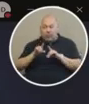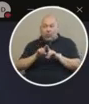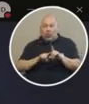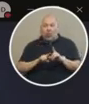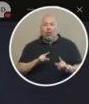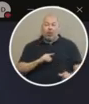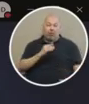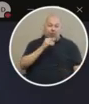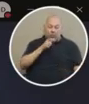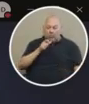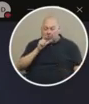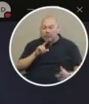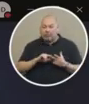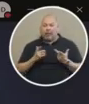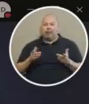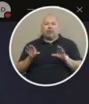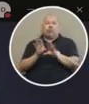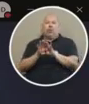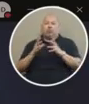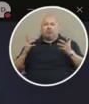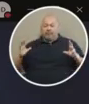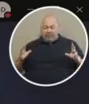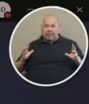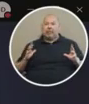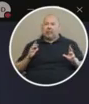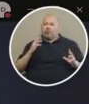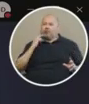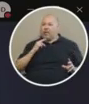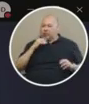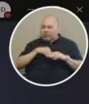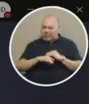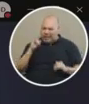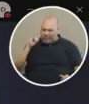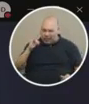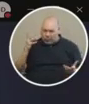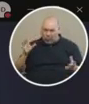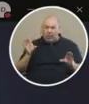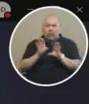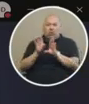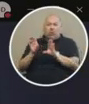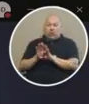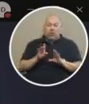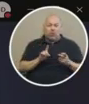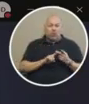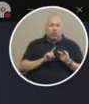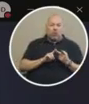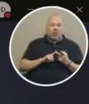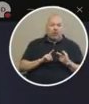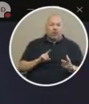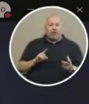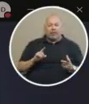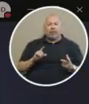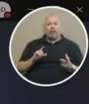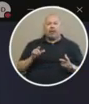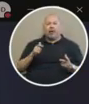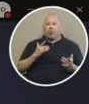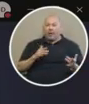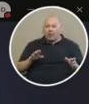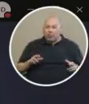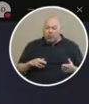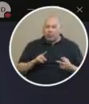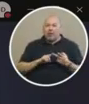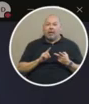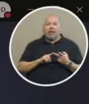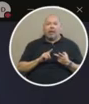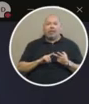and beverage concessions have now closed. And then we've also closed off some hold room areas or waiting room areas, as